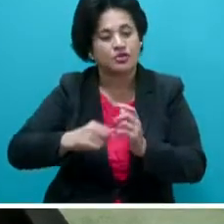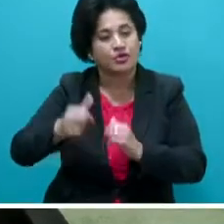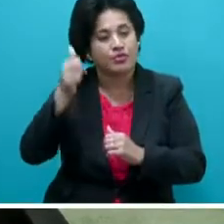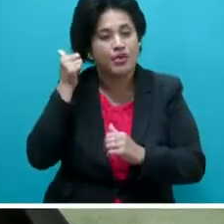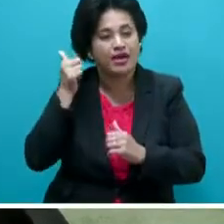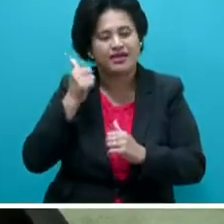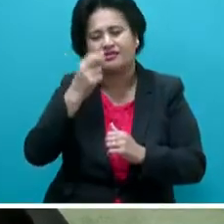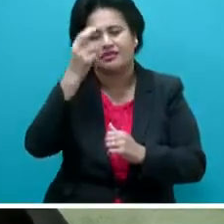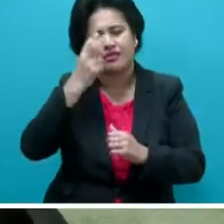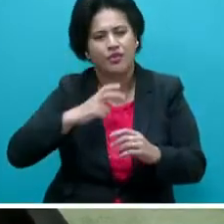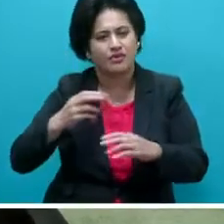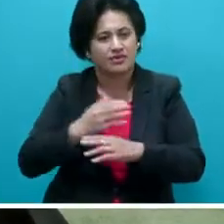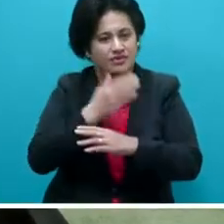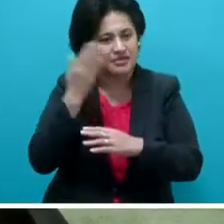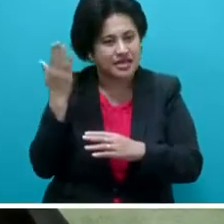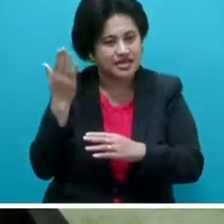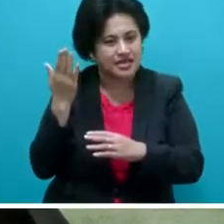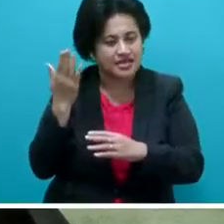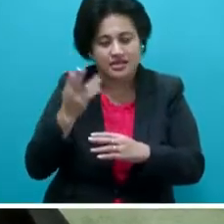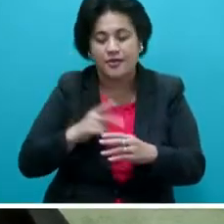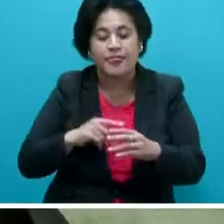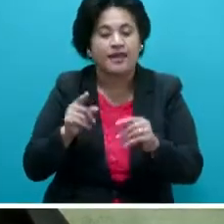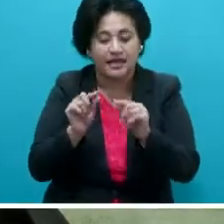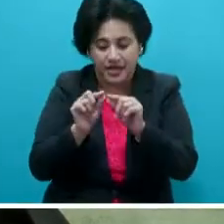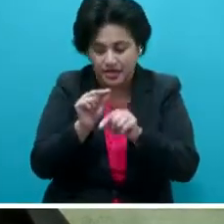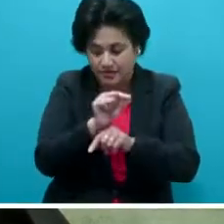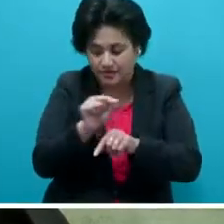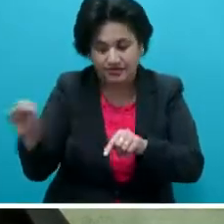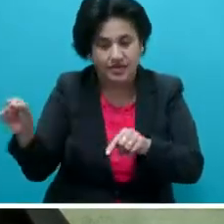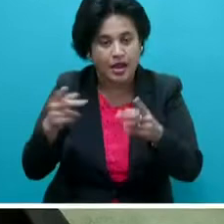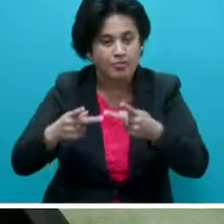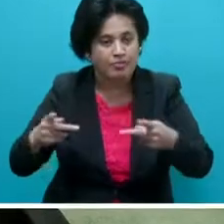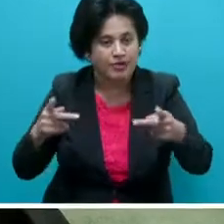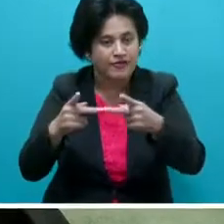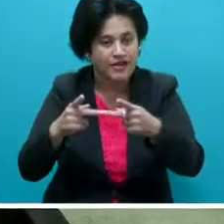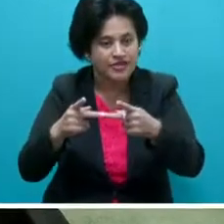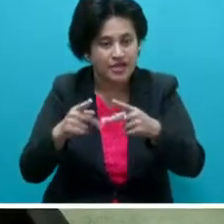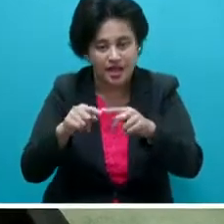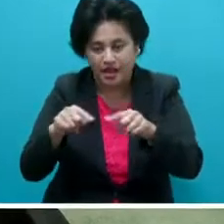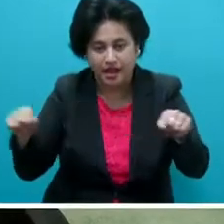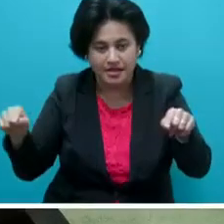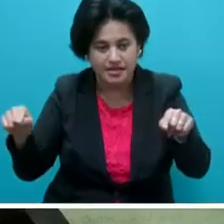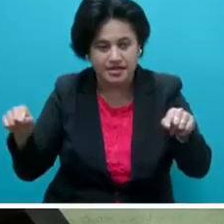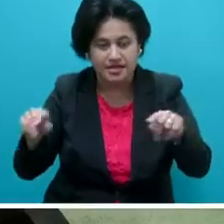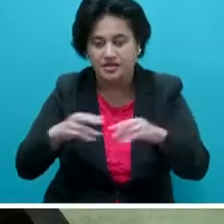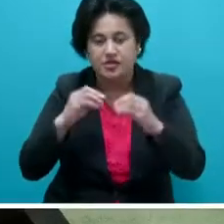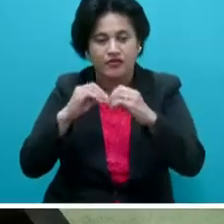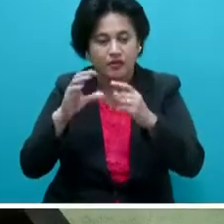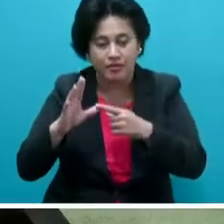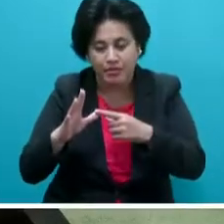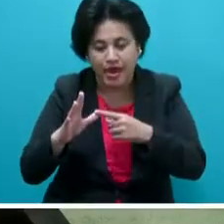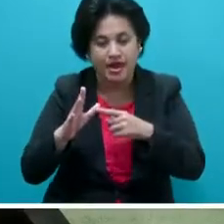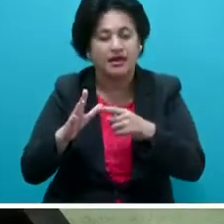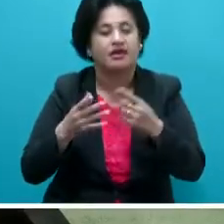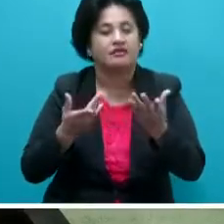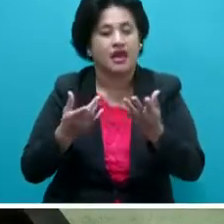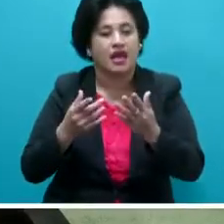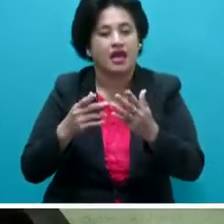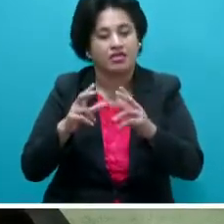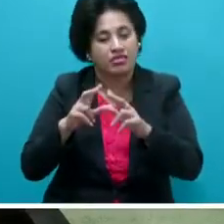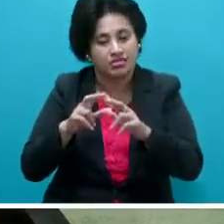provincial lines. You voted along provincial lines. Each province got 1 seat, except Ba, Bakondrove, Tailevu.